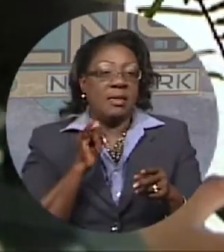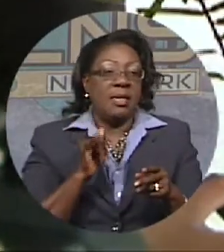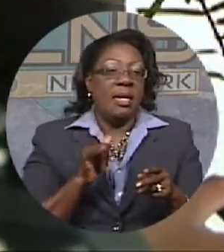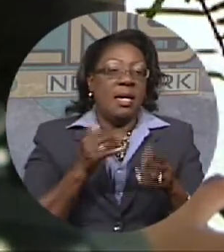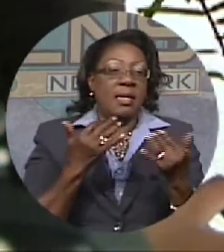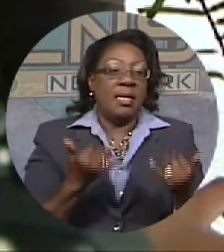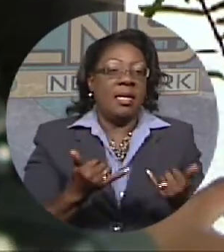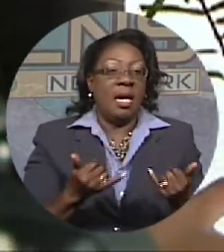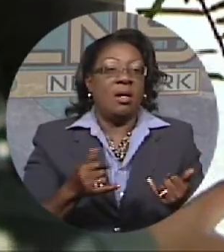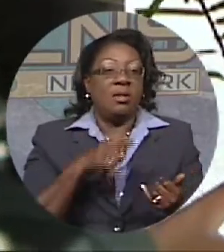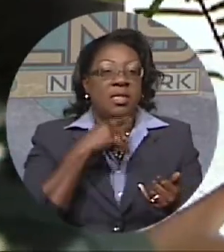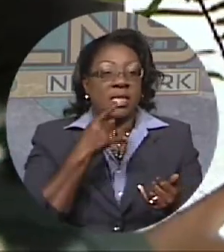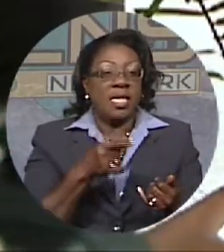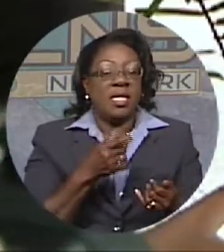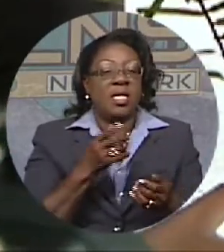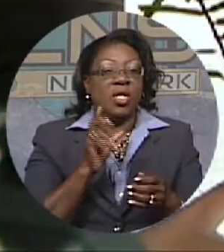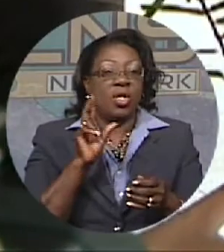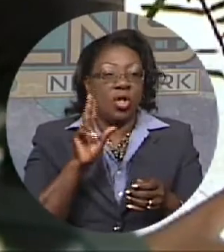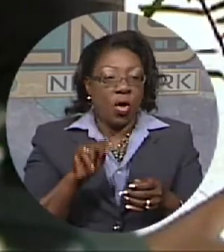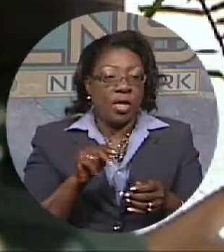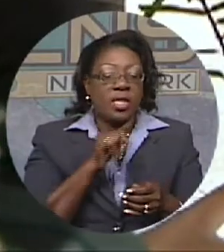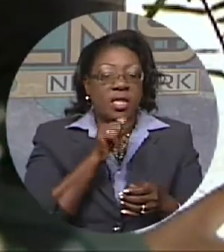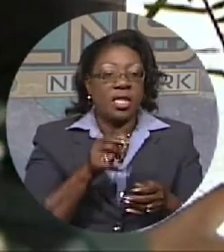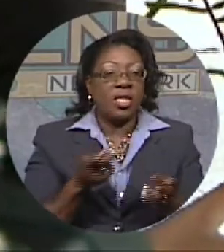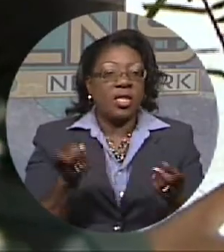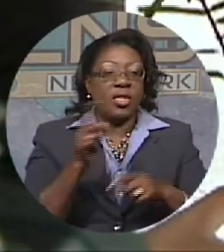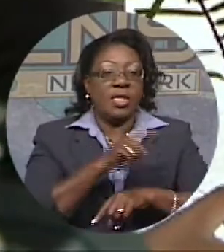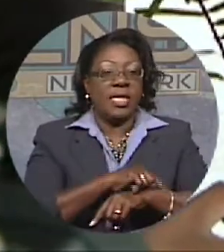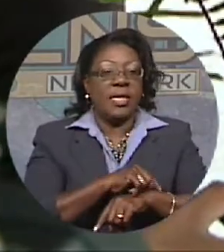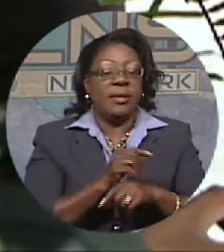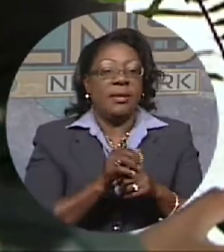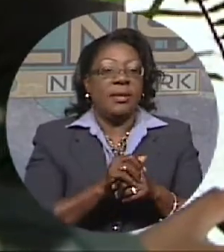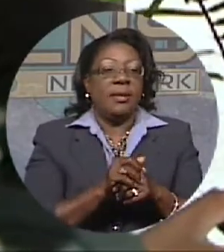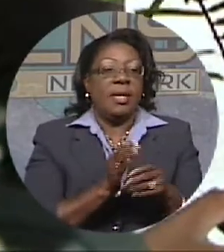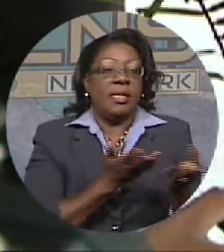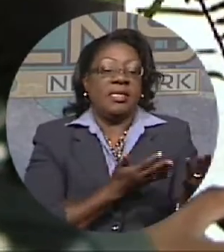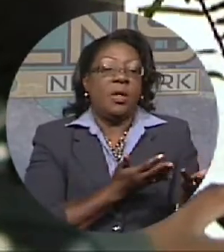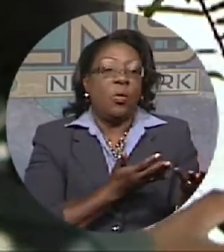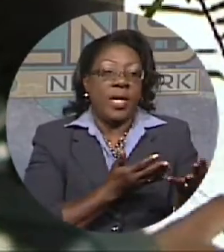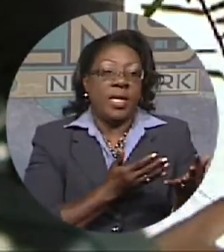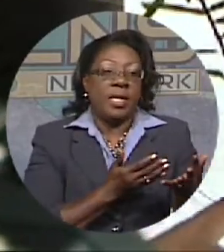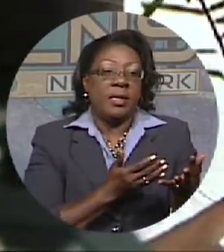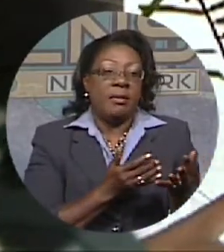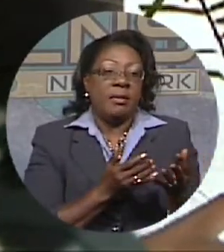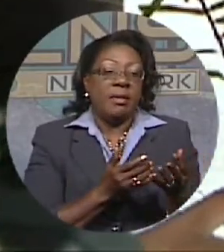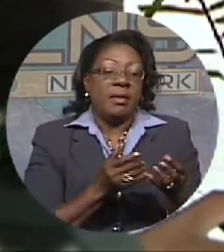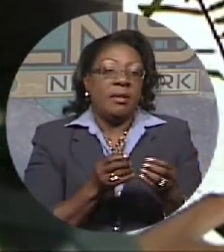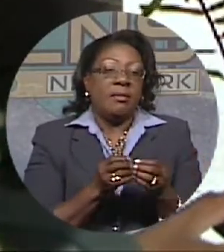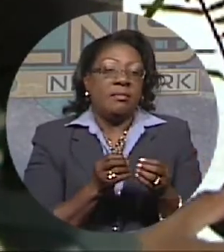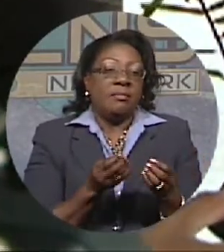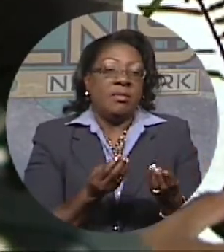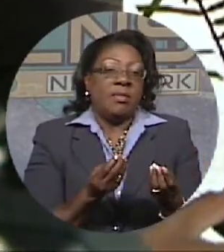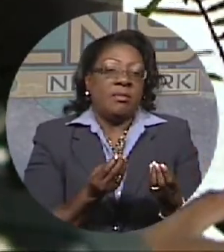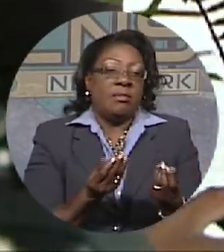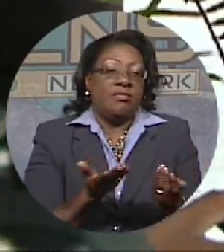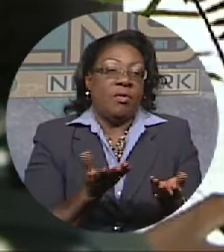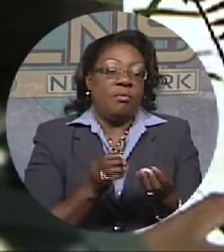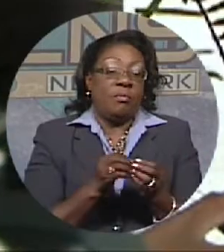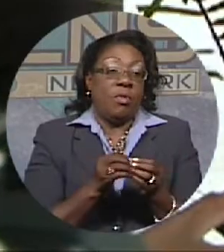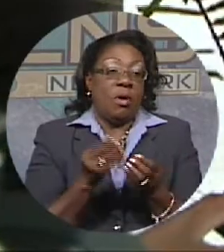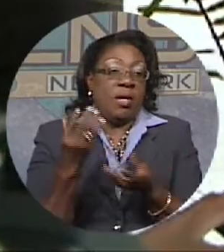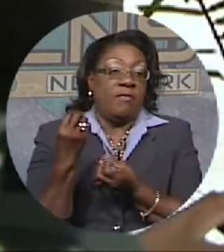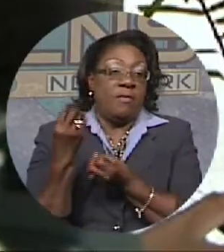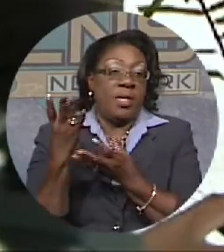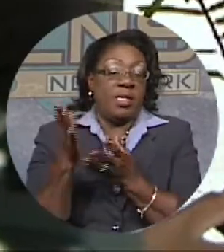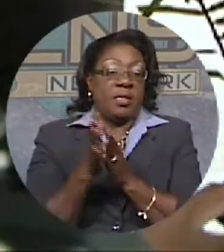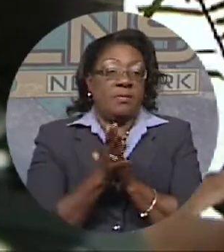they've now said it's not today. They're still awaiting the adjudication as to whether or not some of these individuals will be able to go